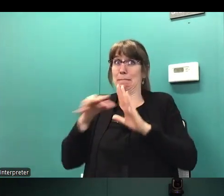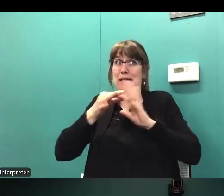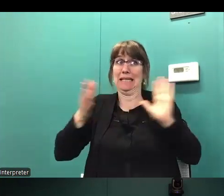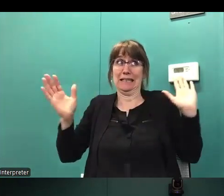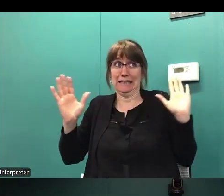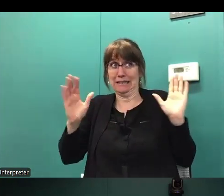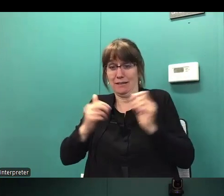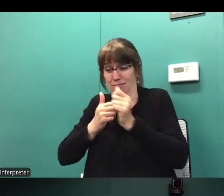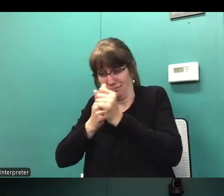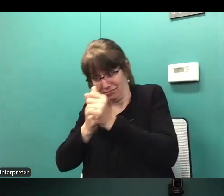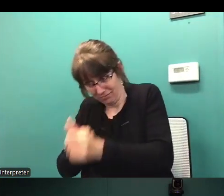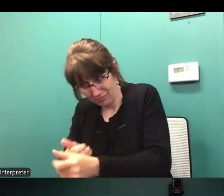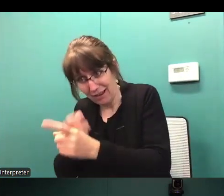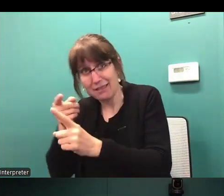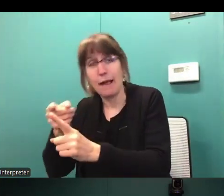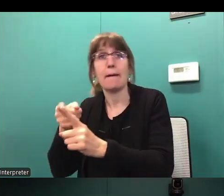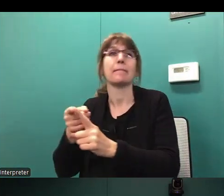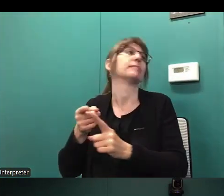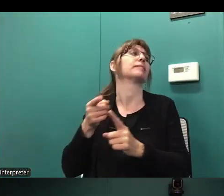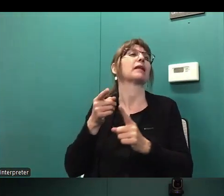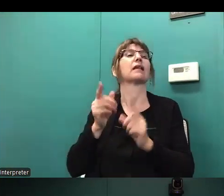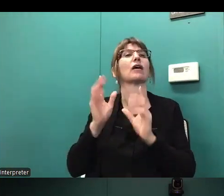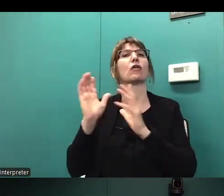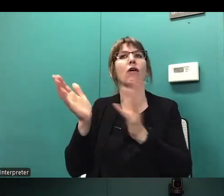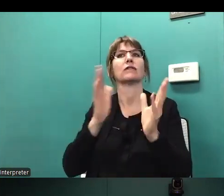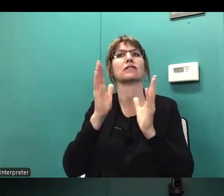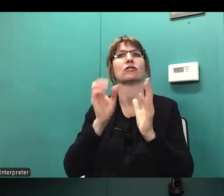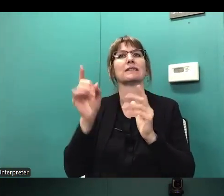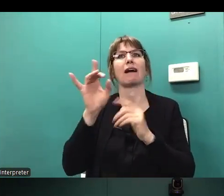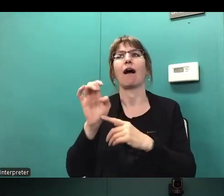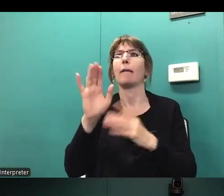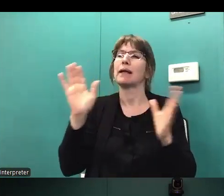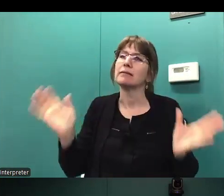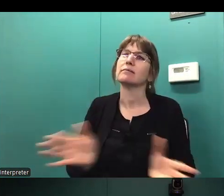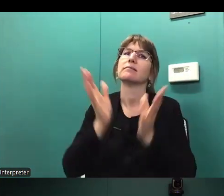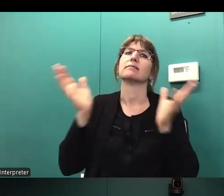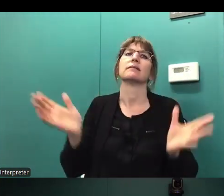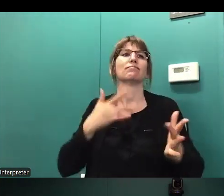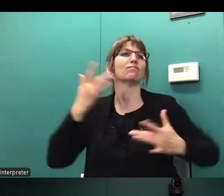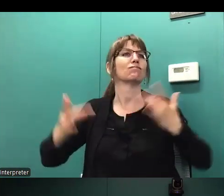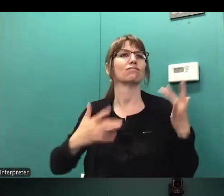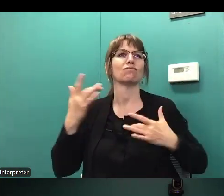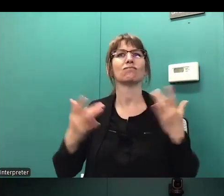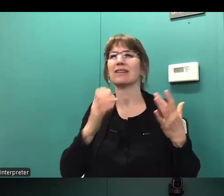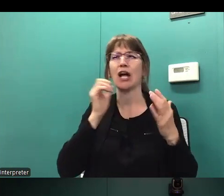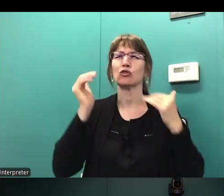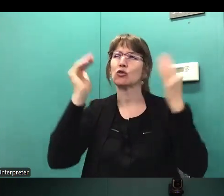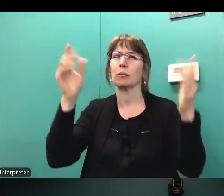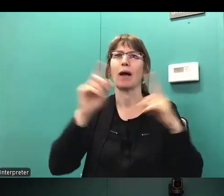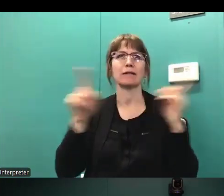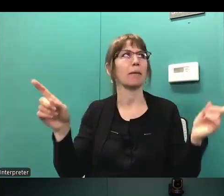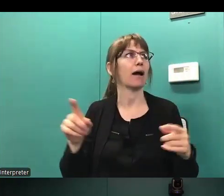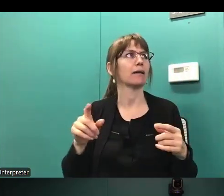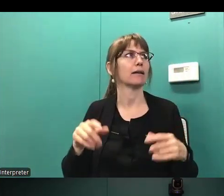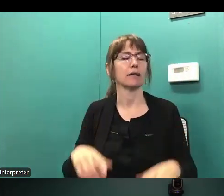follow their lead. And then it has thing on conversational style, like be enthusiastic, not like too, but like enough, like when you're